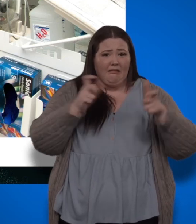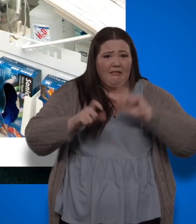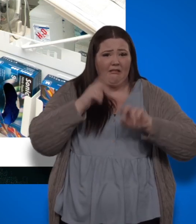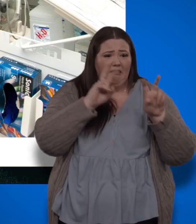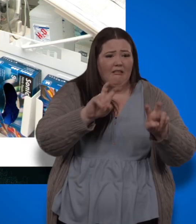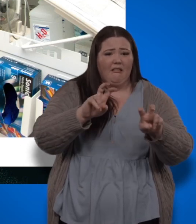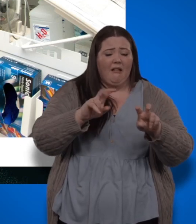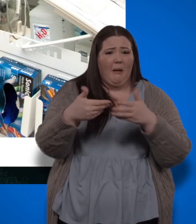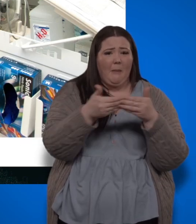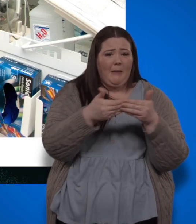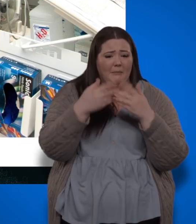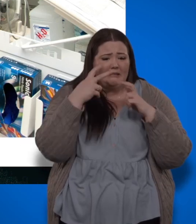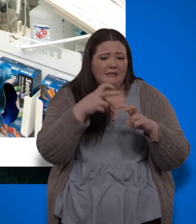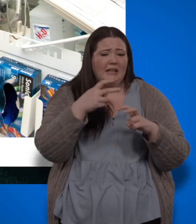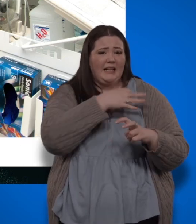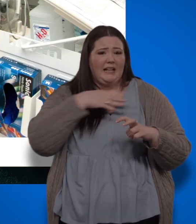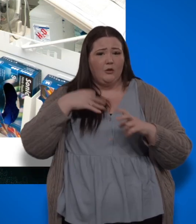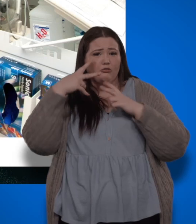research involving a very sick baby